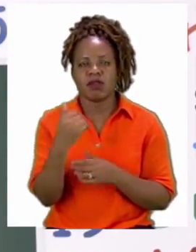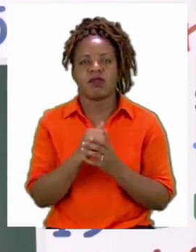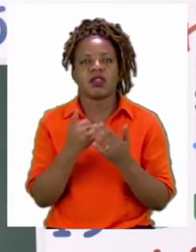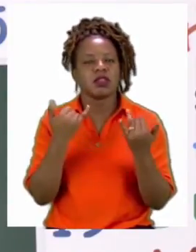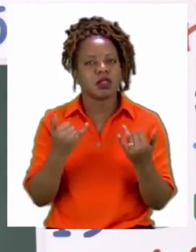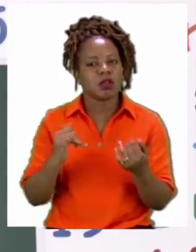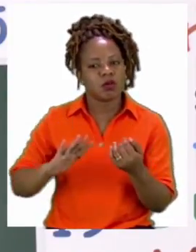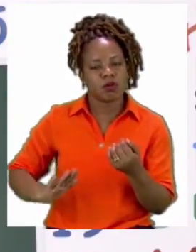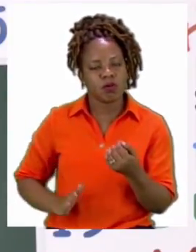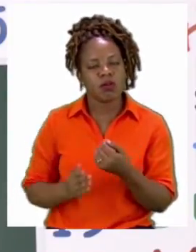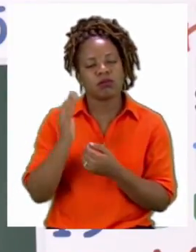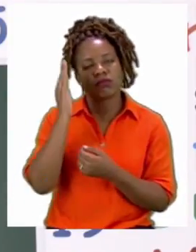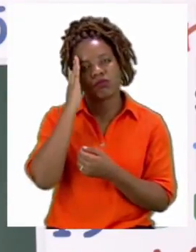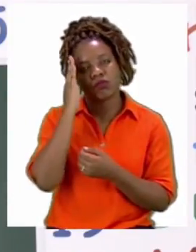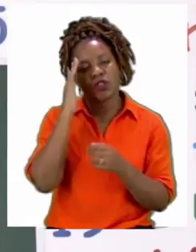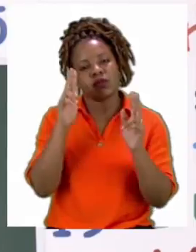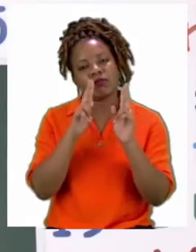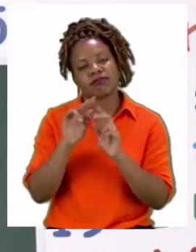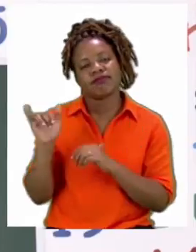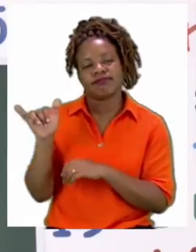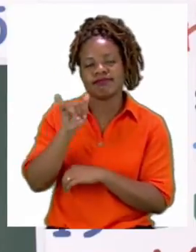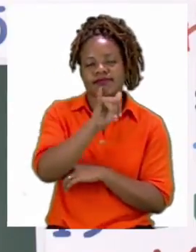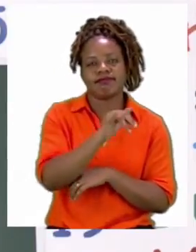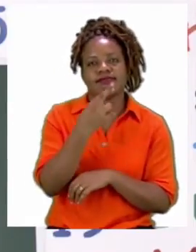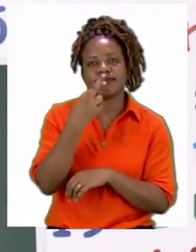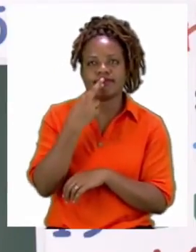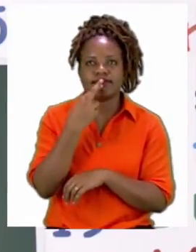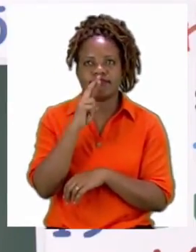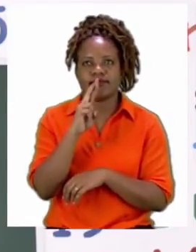landed in Rundu from